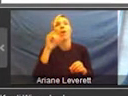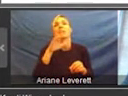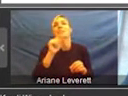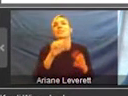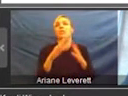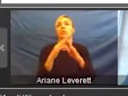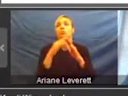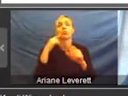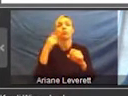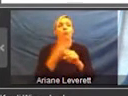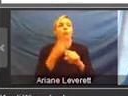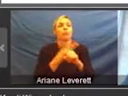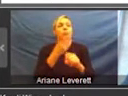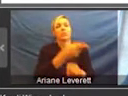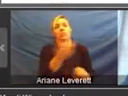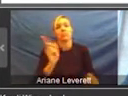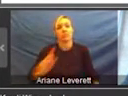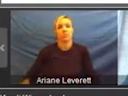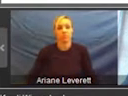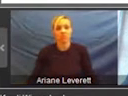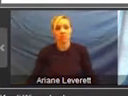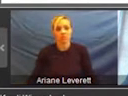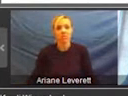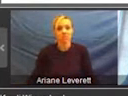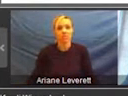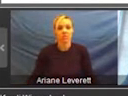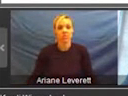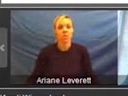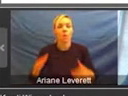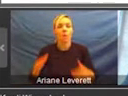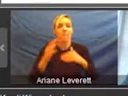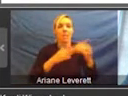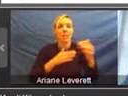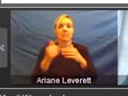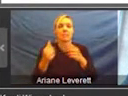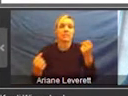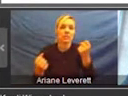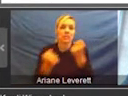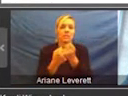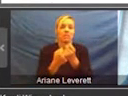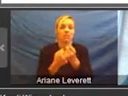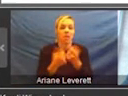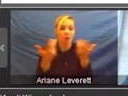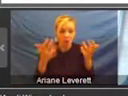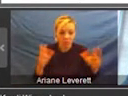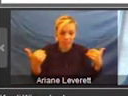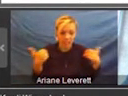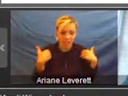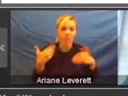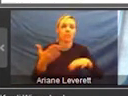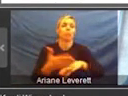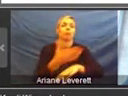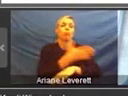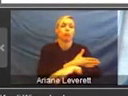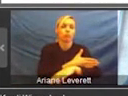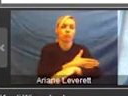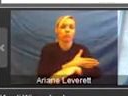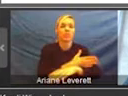to be part of the community which is dedicated to make those tools, those